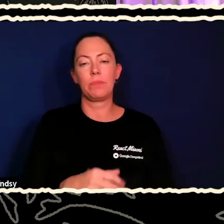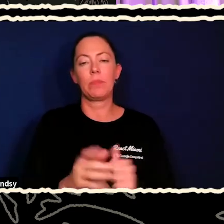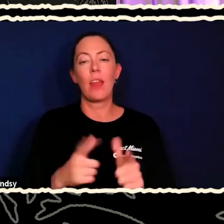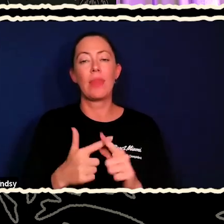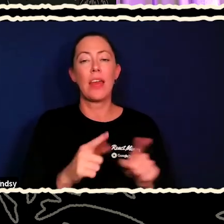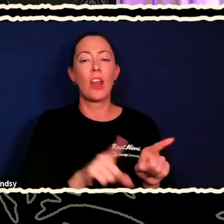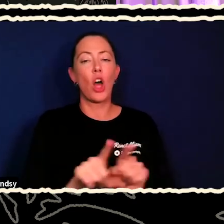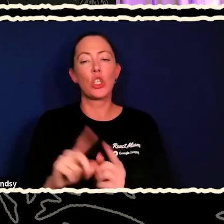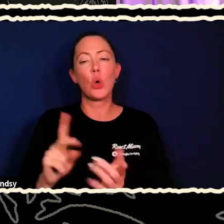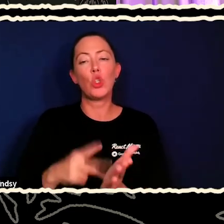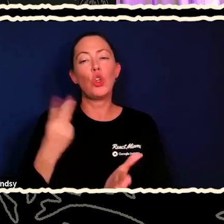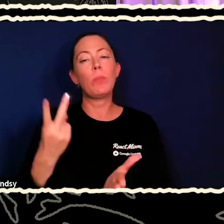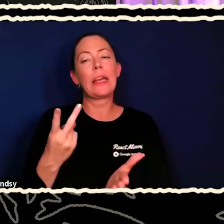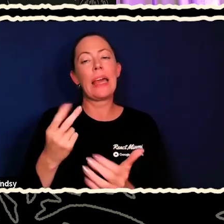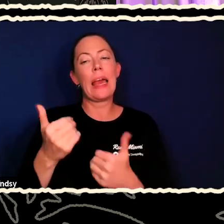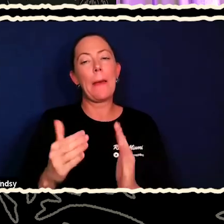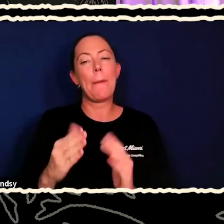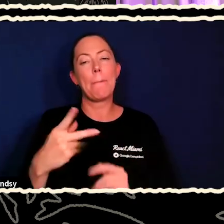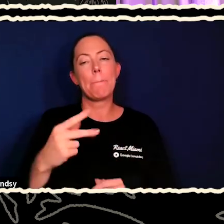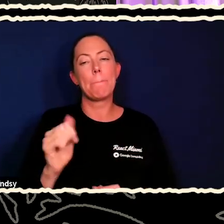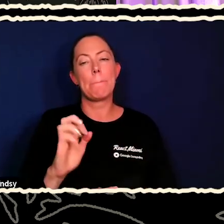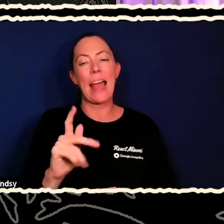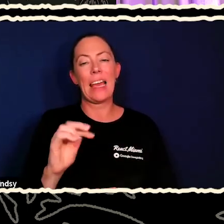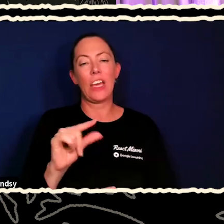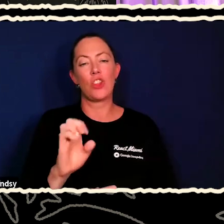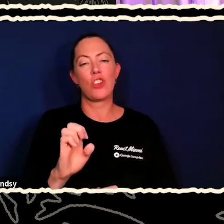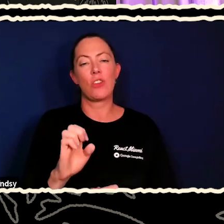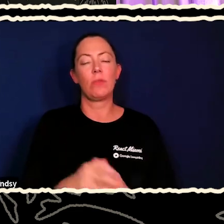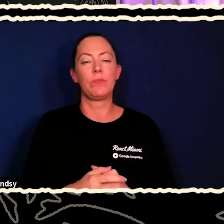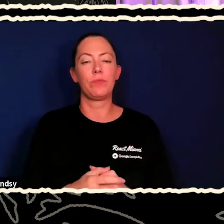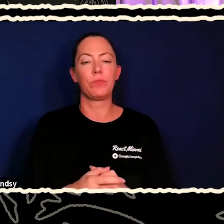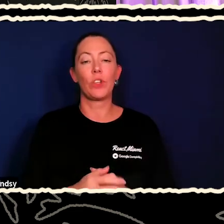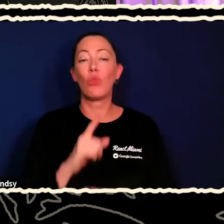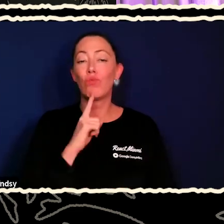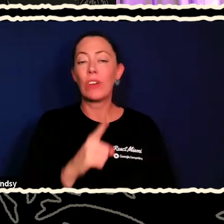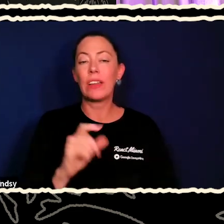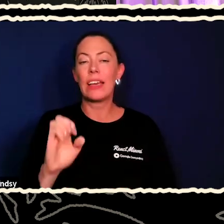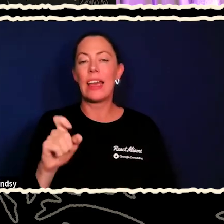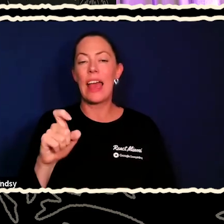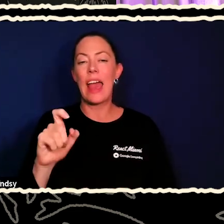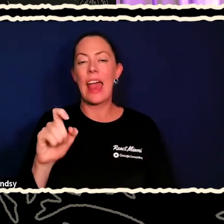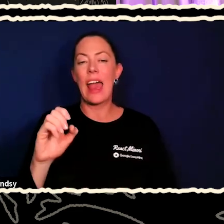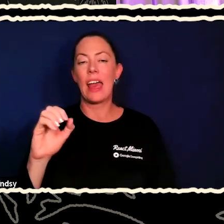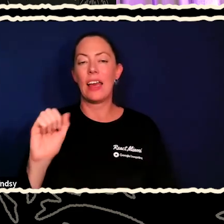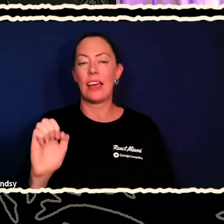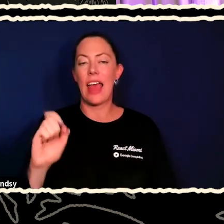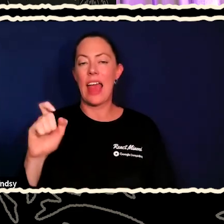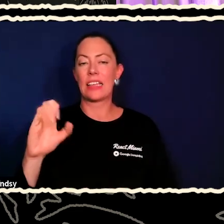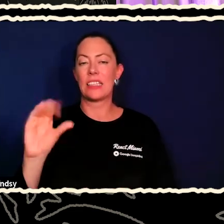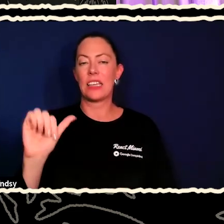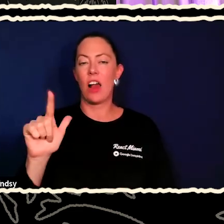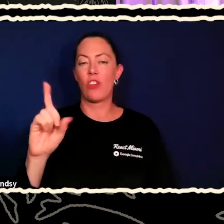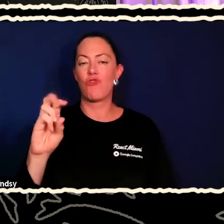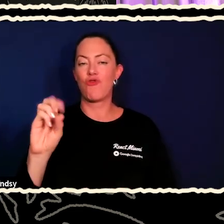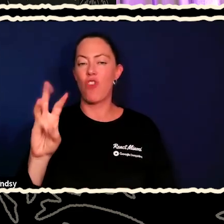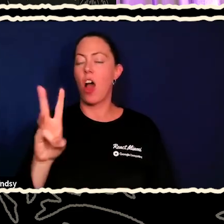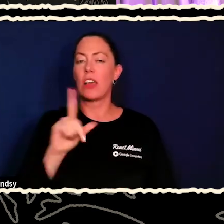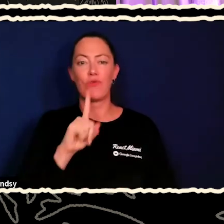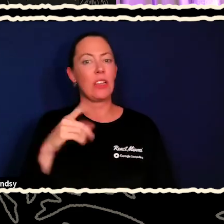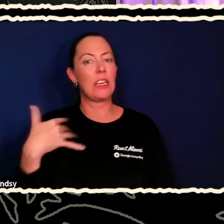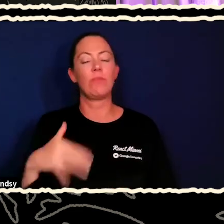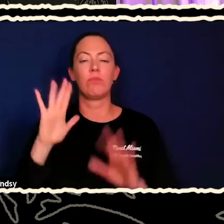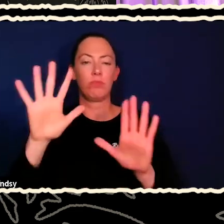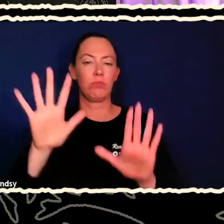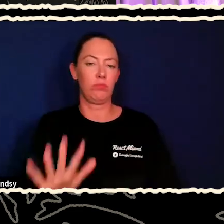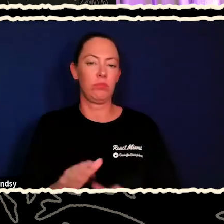So actually, Excalidraw is excellent. A lot of times when you pull up a new project, there's lots of duplicate packages in there